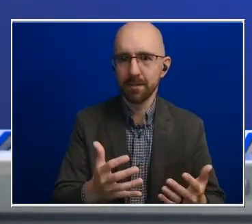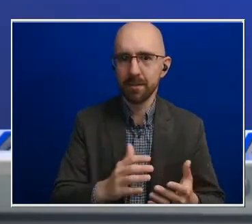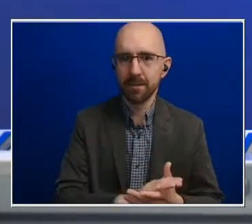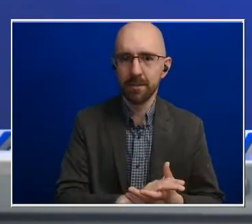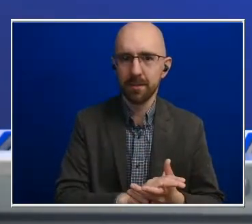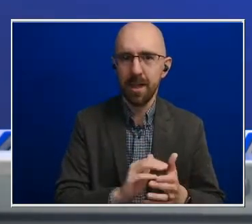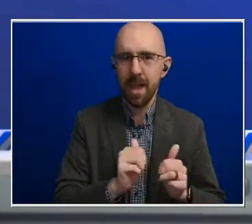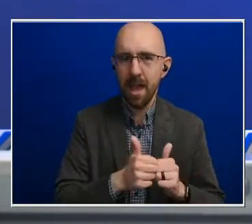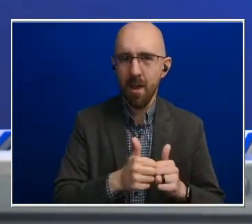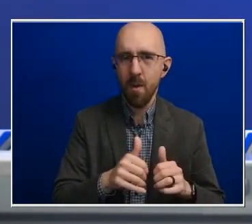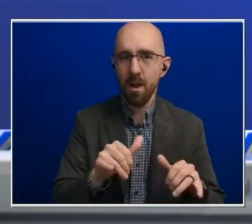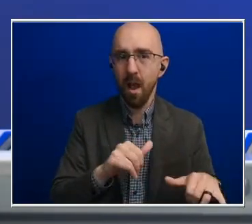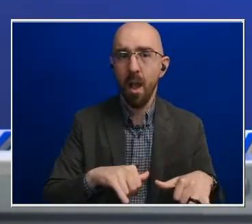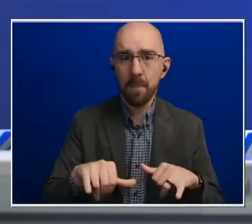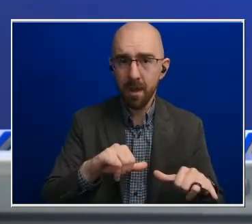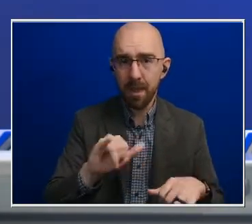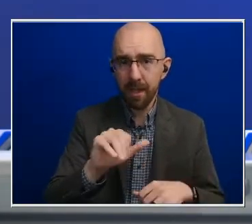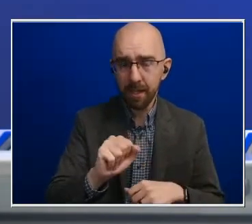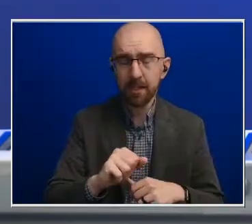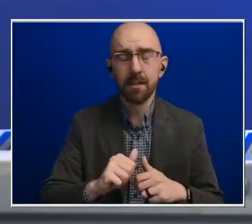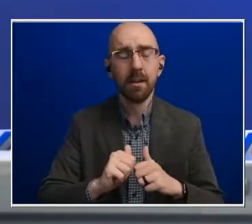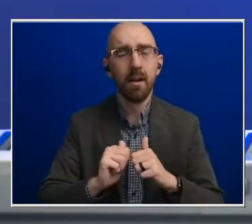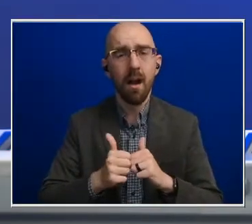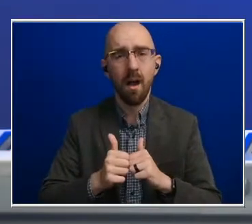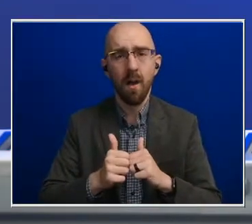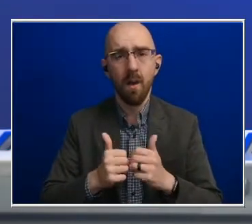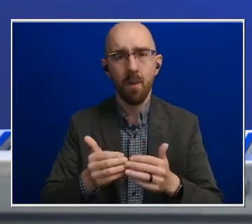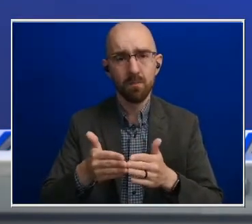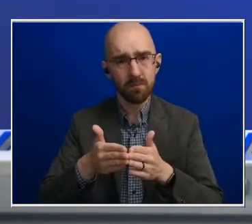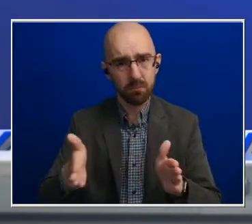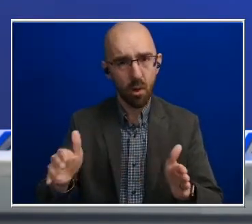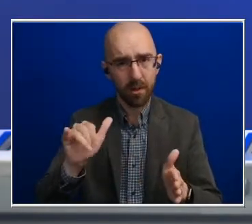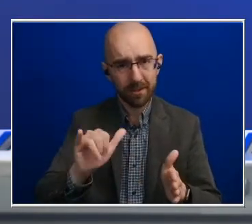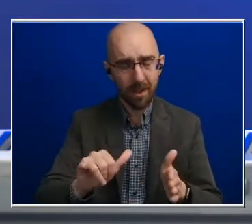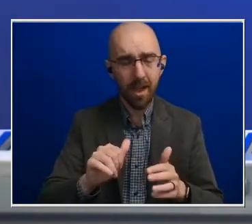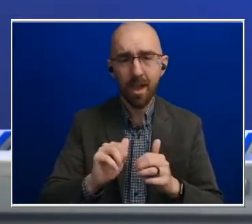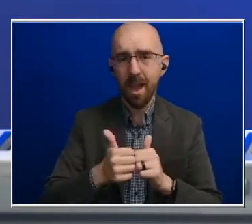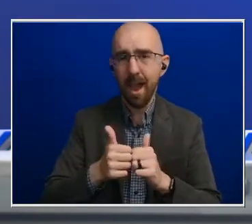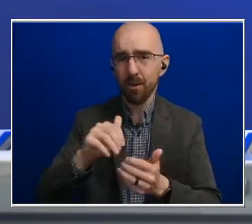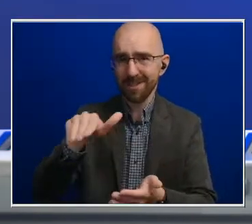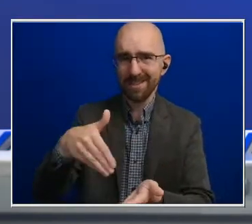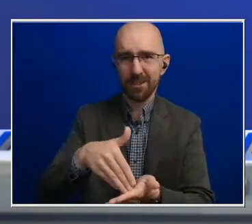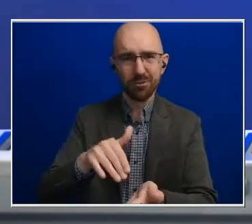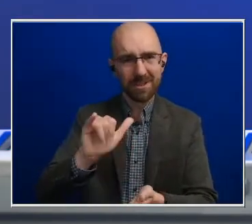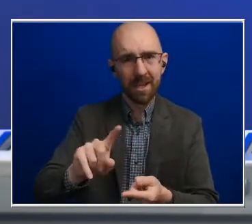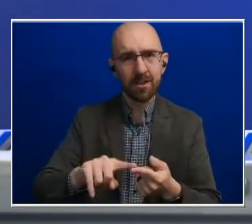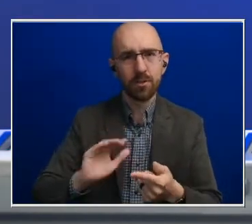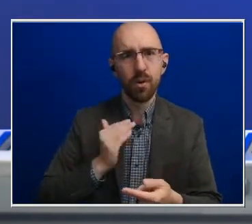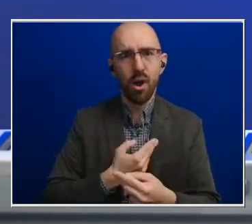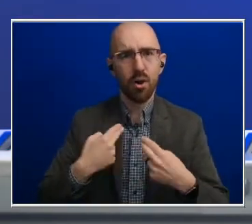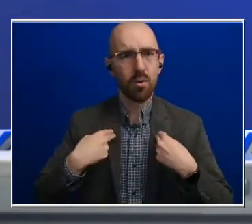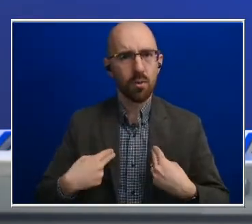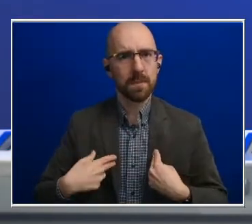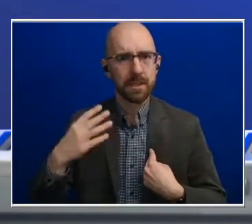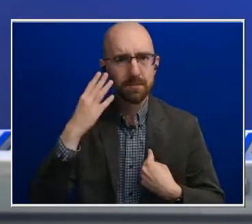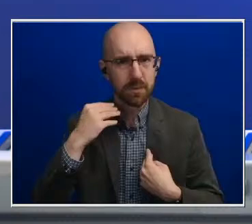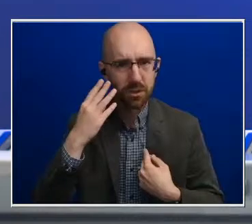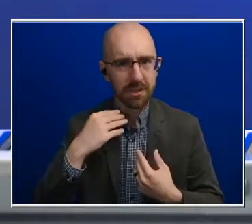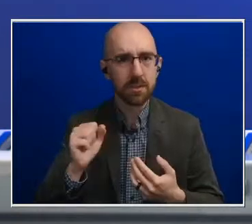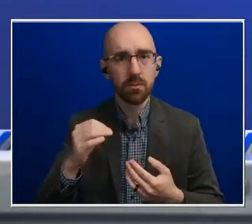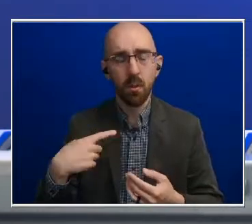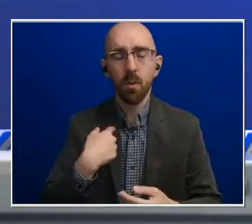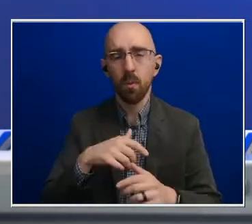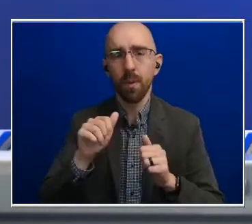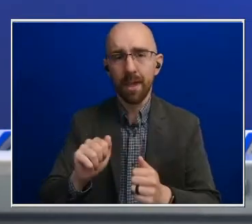is, how broad is that, how central is that to our human experience, so that we can get to the point where we